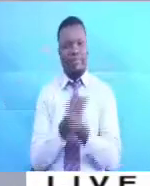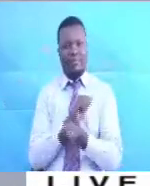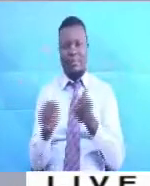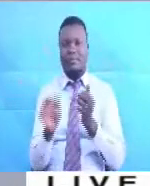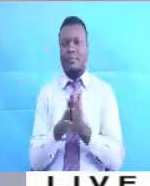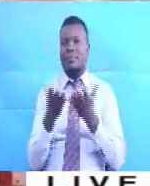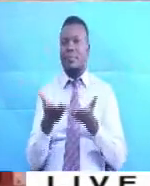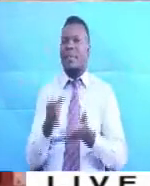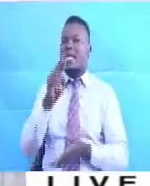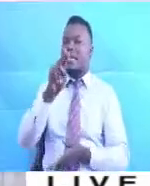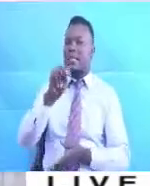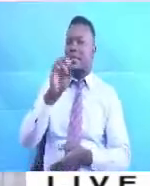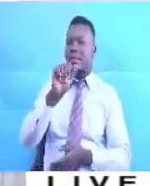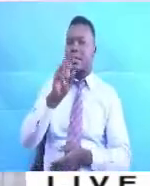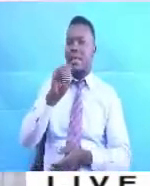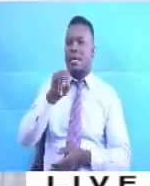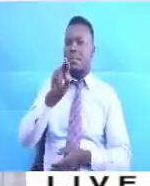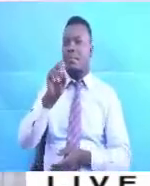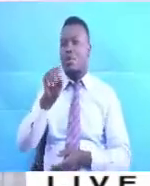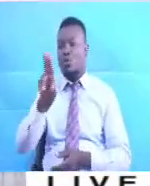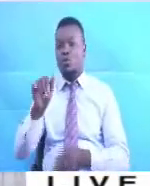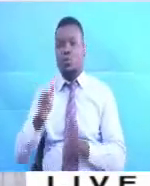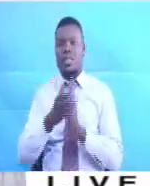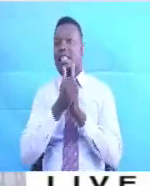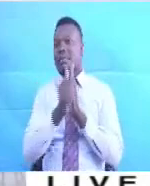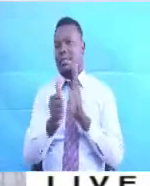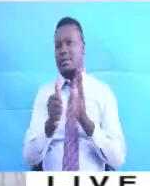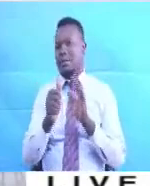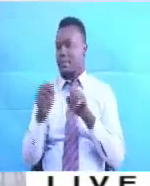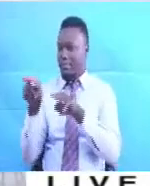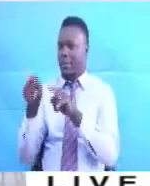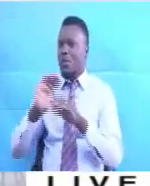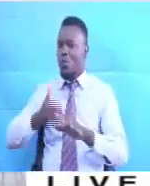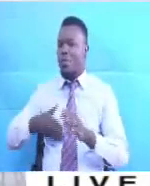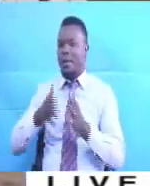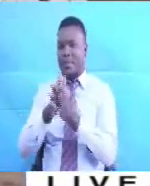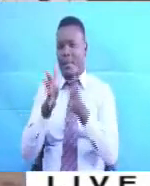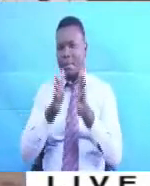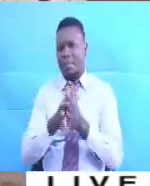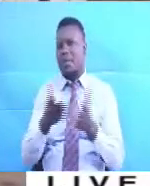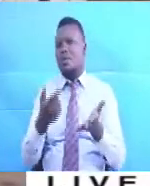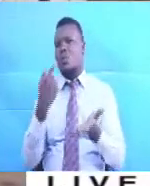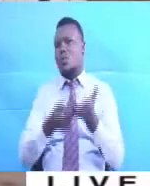senior communications specialist, explains the impact of vandalism.